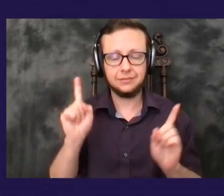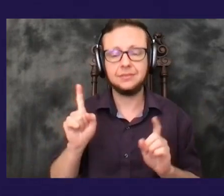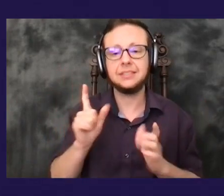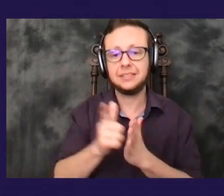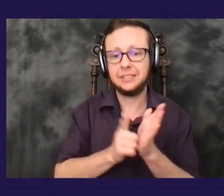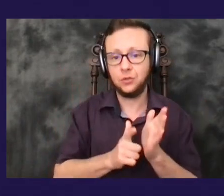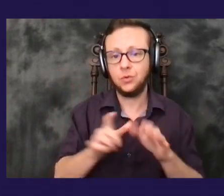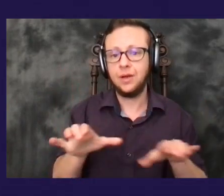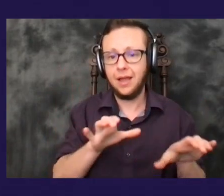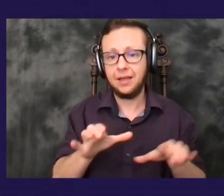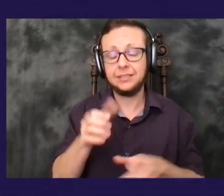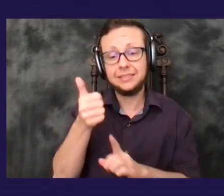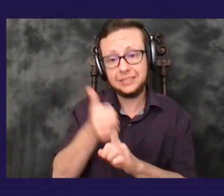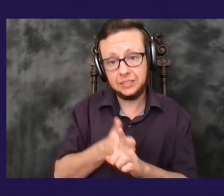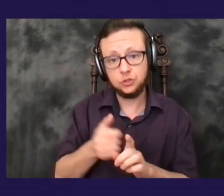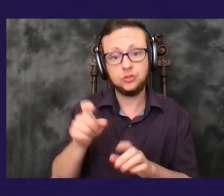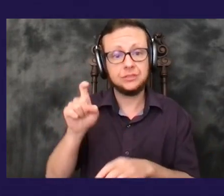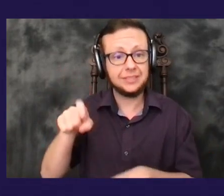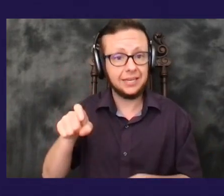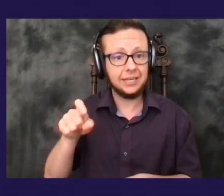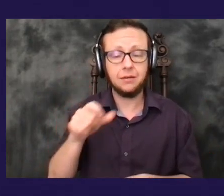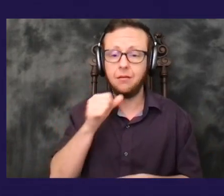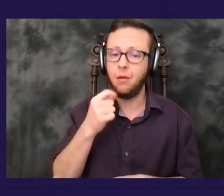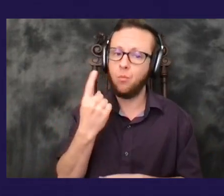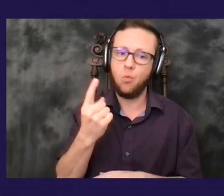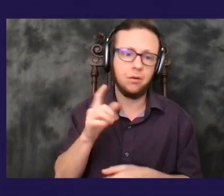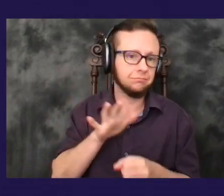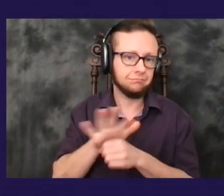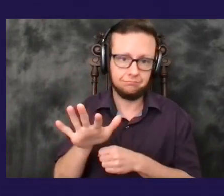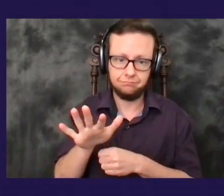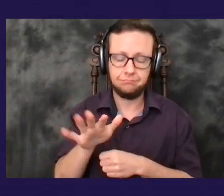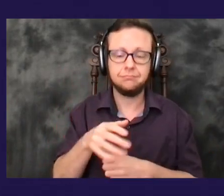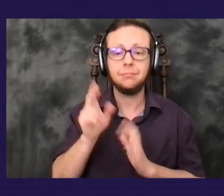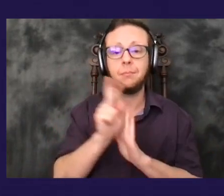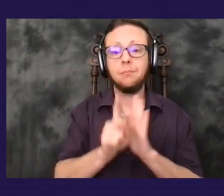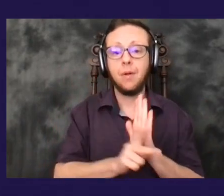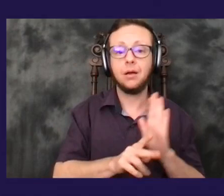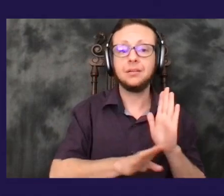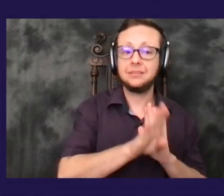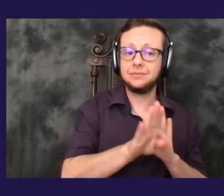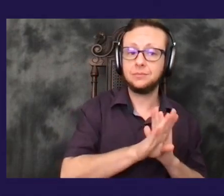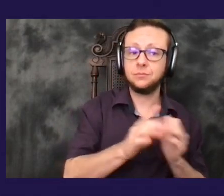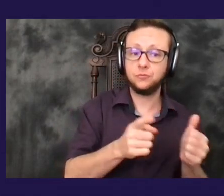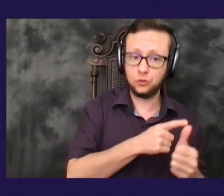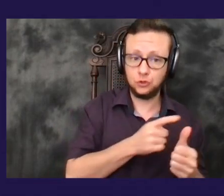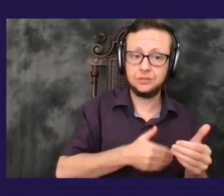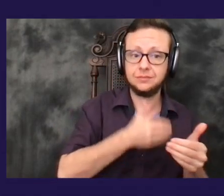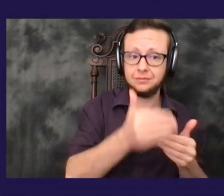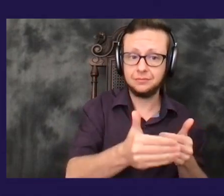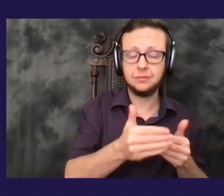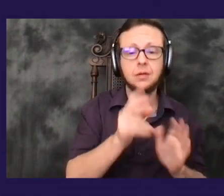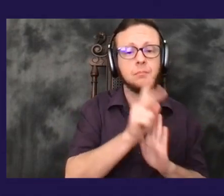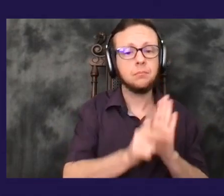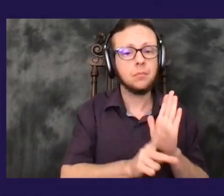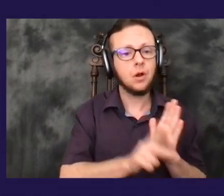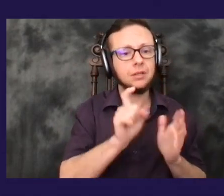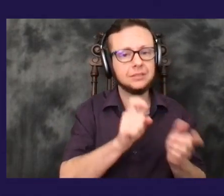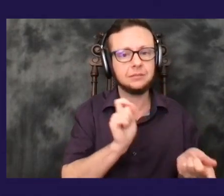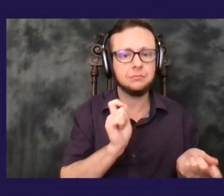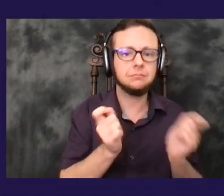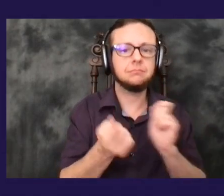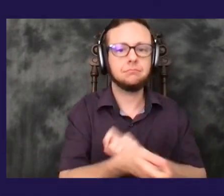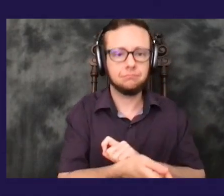is necessary and not one is sufficient. Policy development is the first step, but policies have to be turned into robust